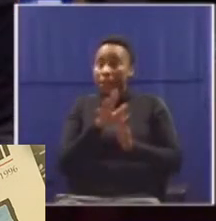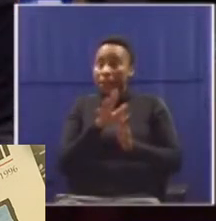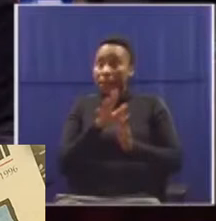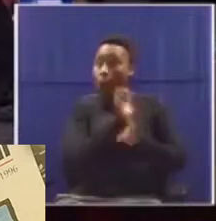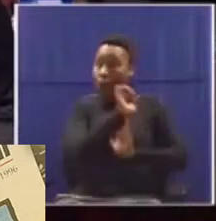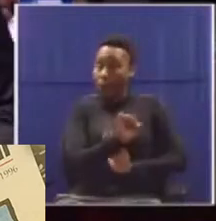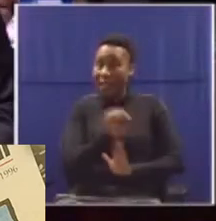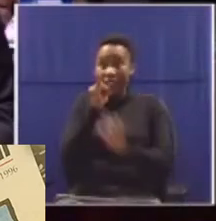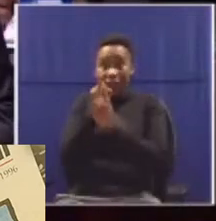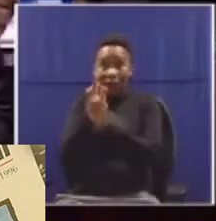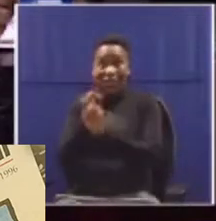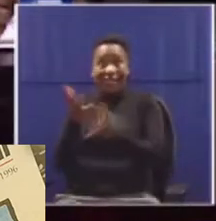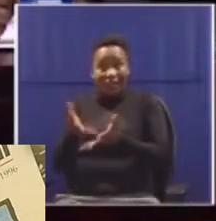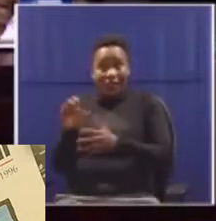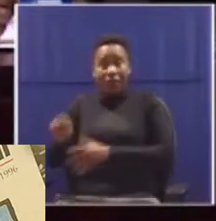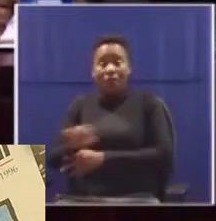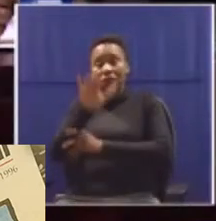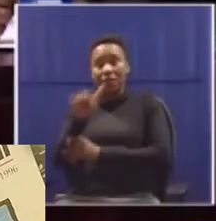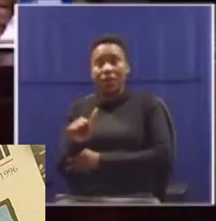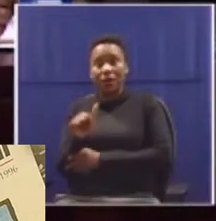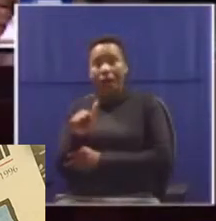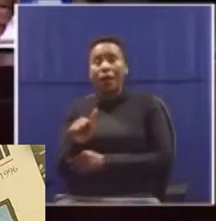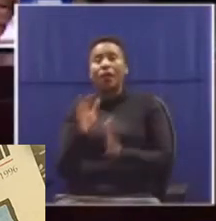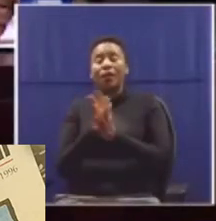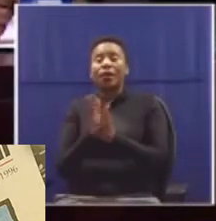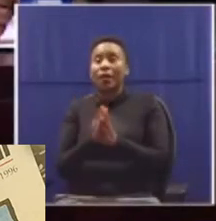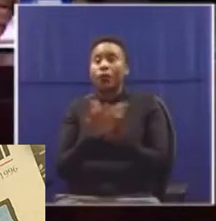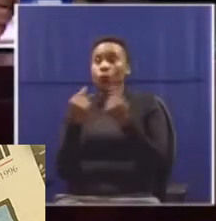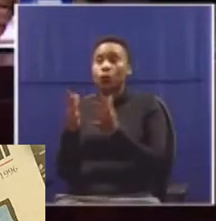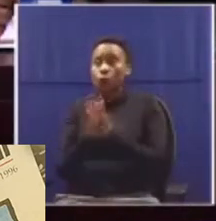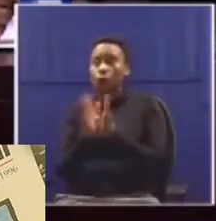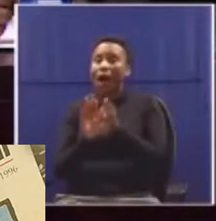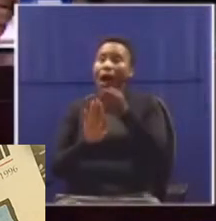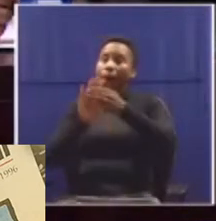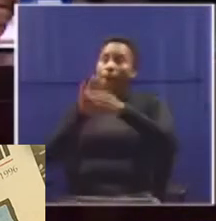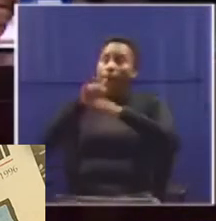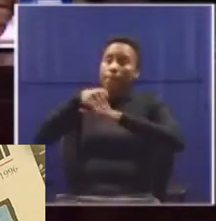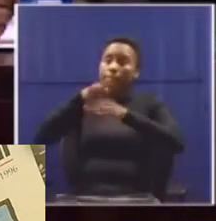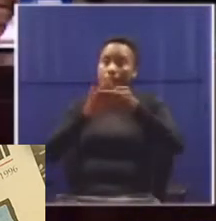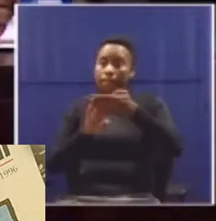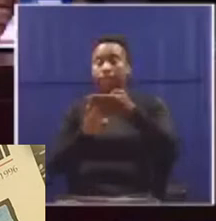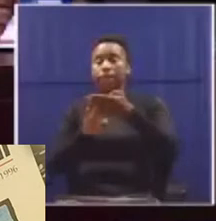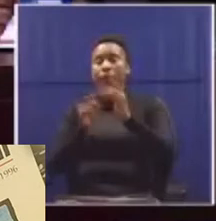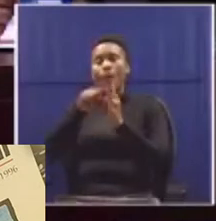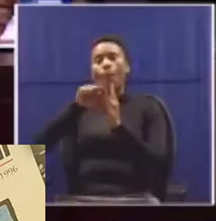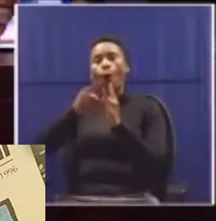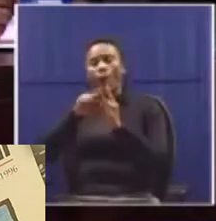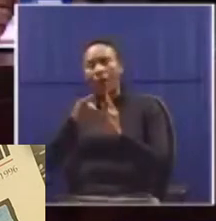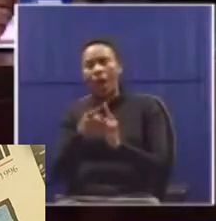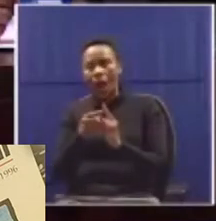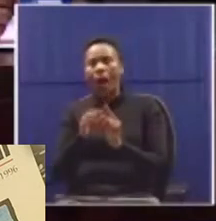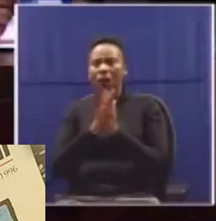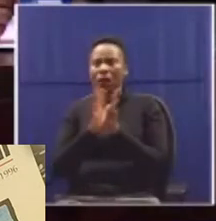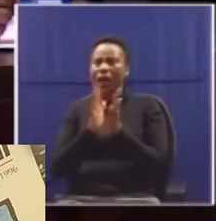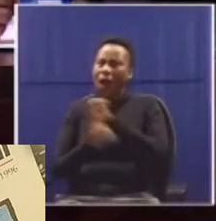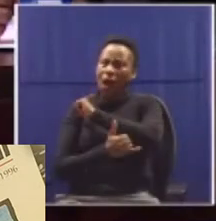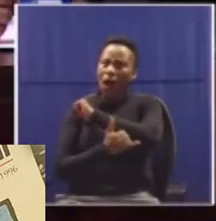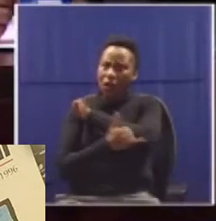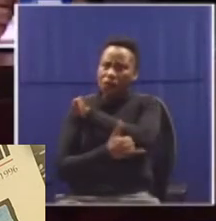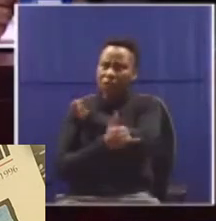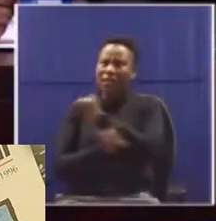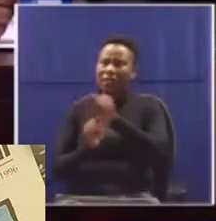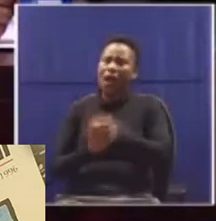in South Africa that engage in cross-border trade and other activities may be subject to higher levels of customer due diligence